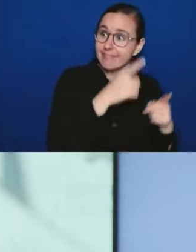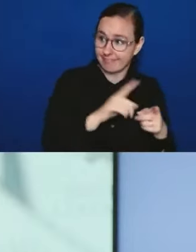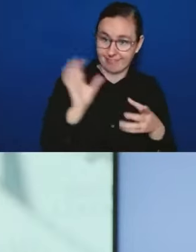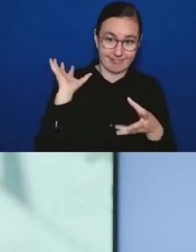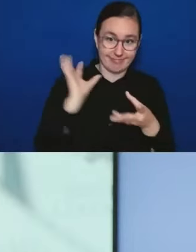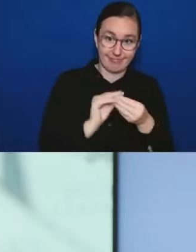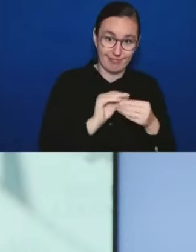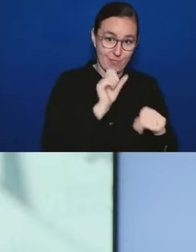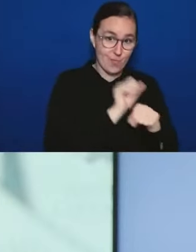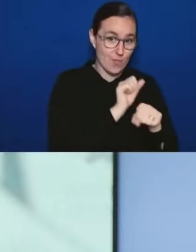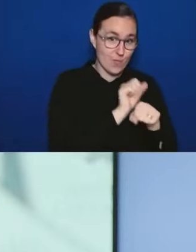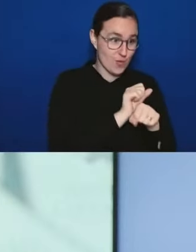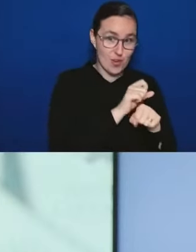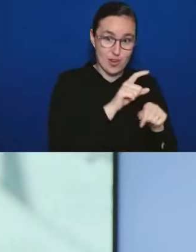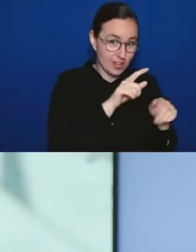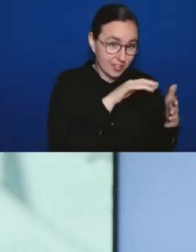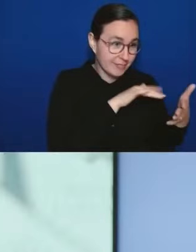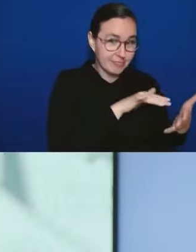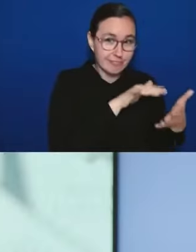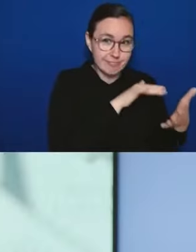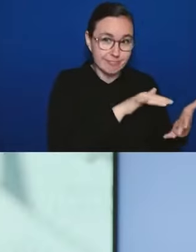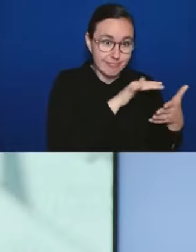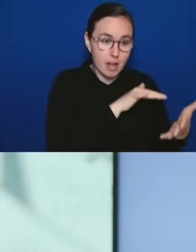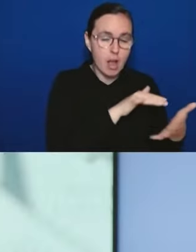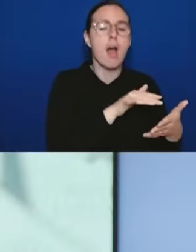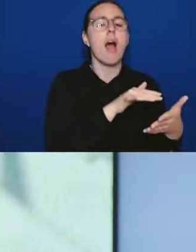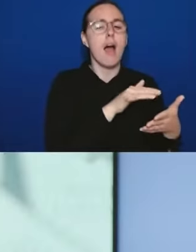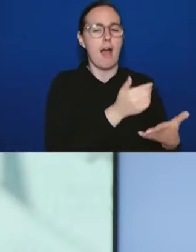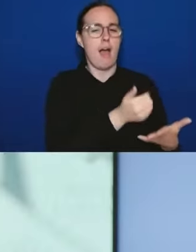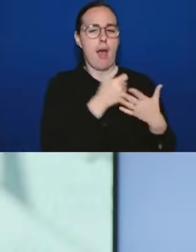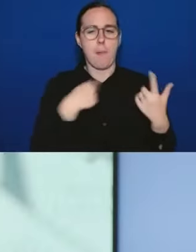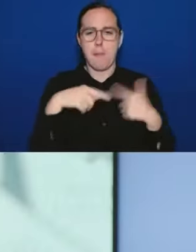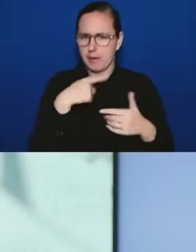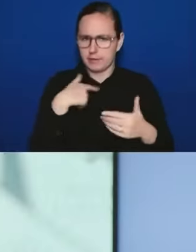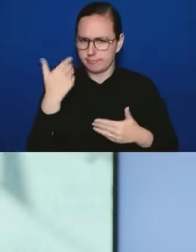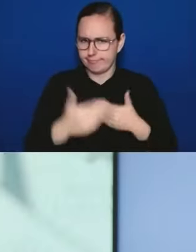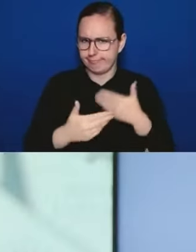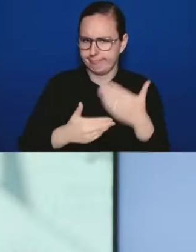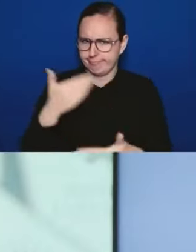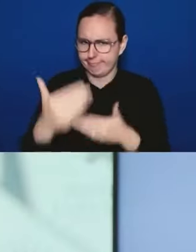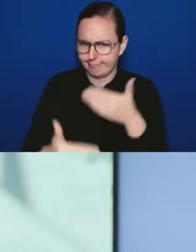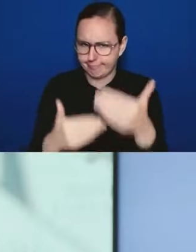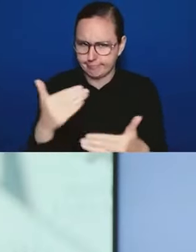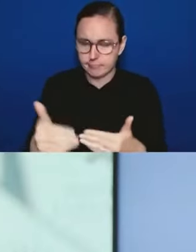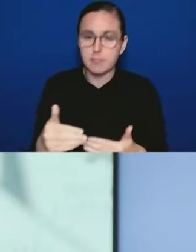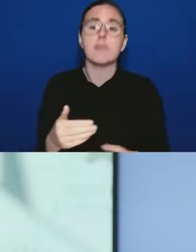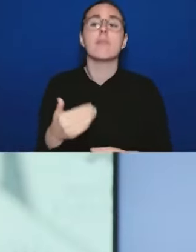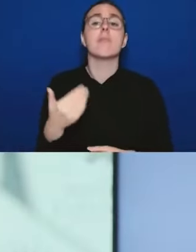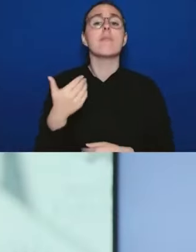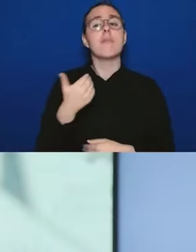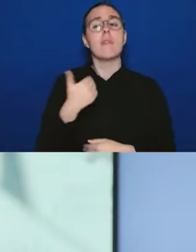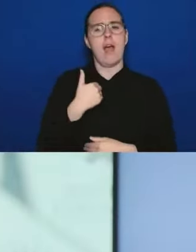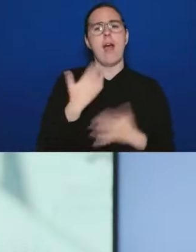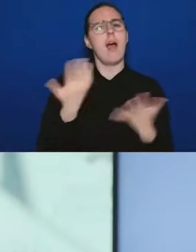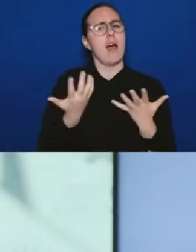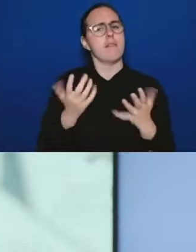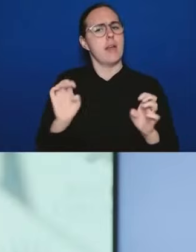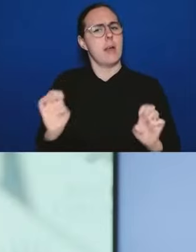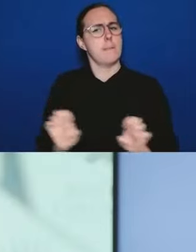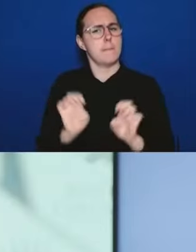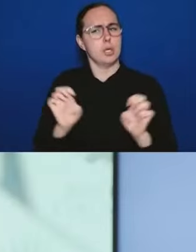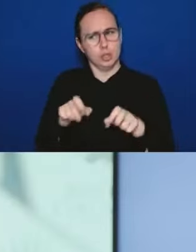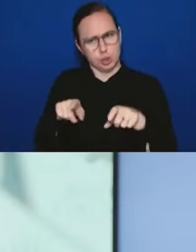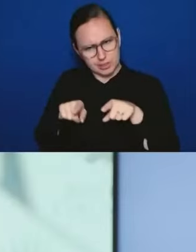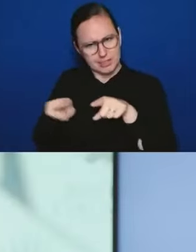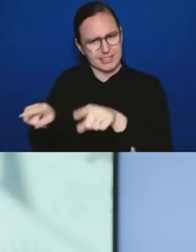the extraordinary demands of two public health emergencies. We know and we will remember at Christmas time 2020, we